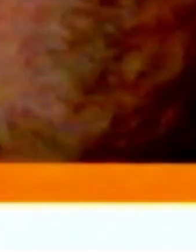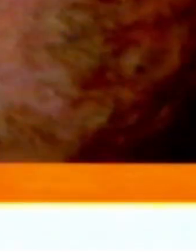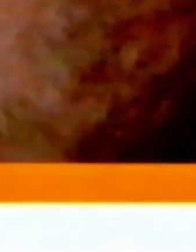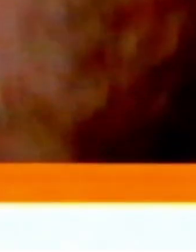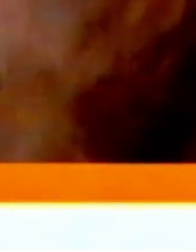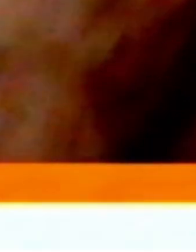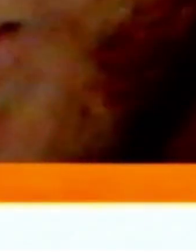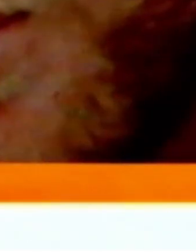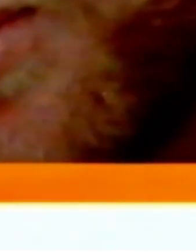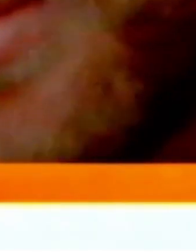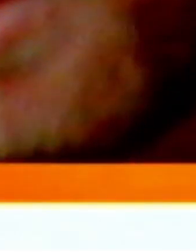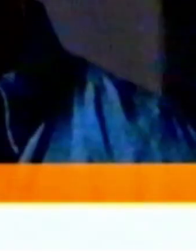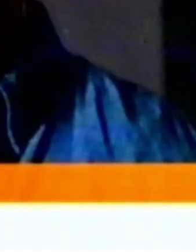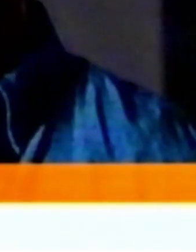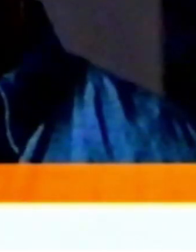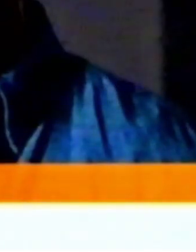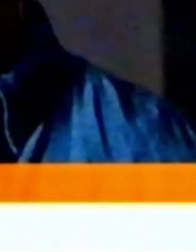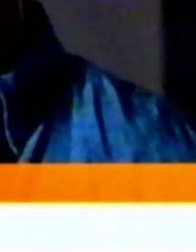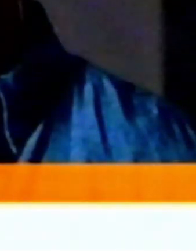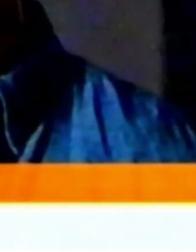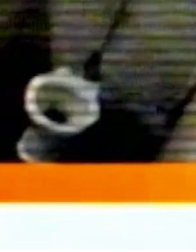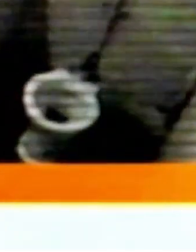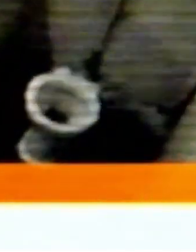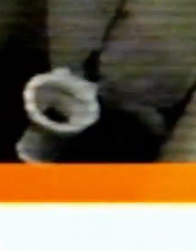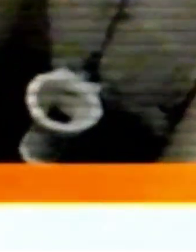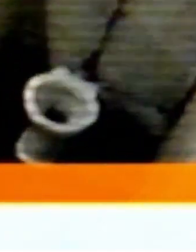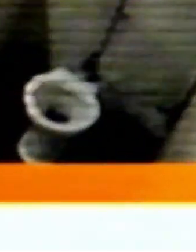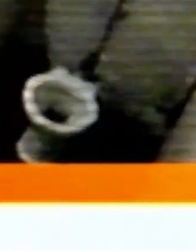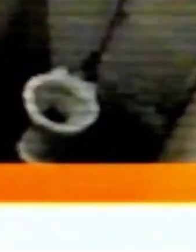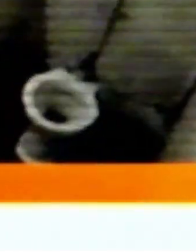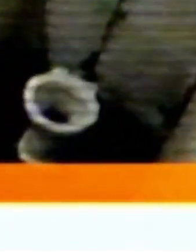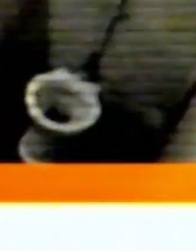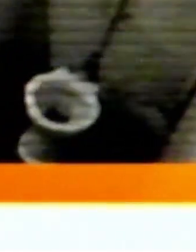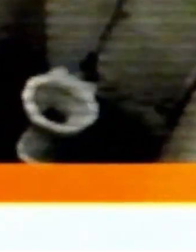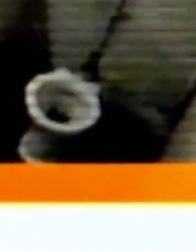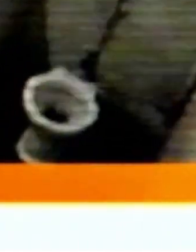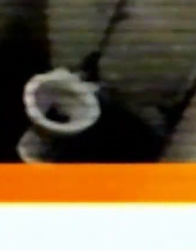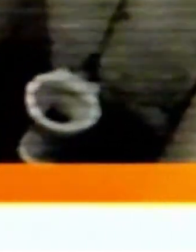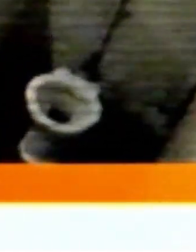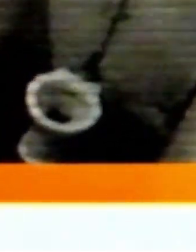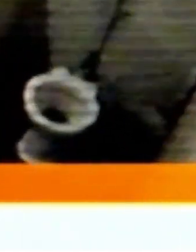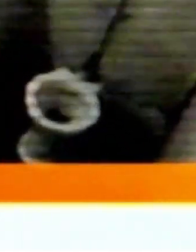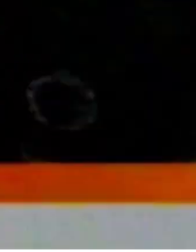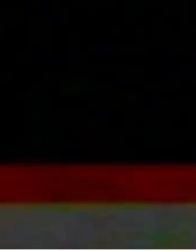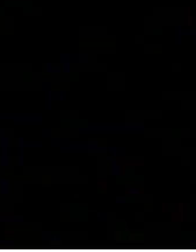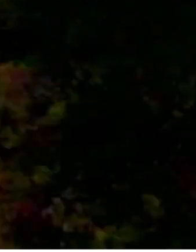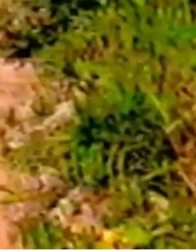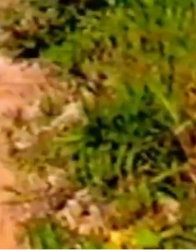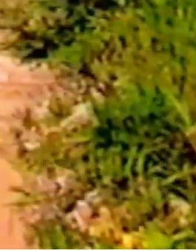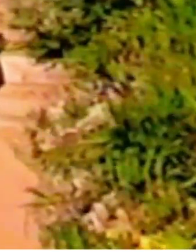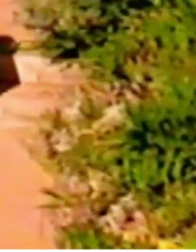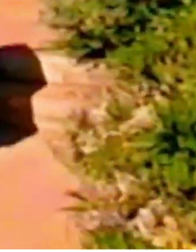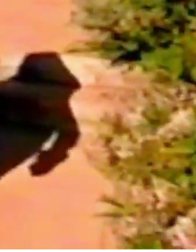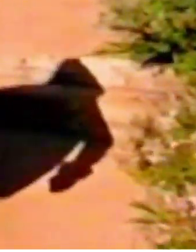charge of like 5 years in jail. Sitting in that jail cell was the emptiest, loneliest, scariest part of my life. And